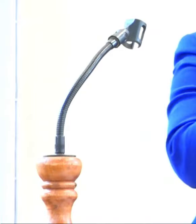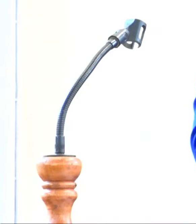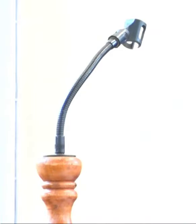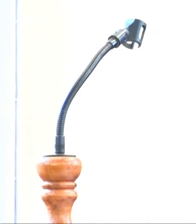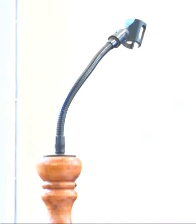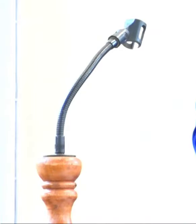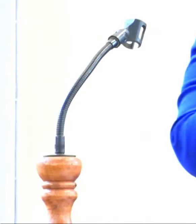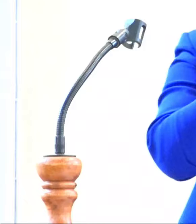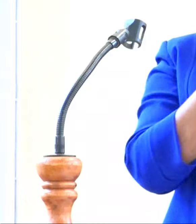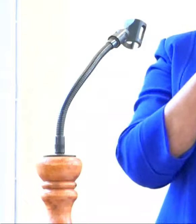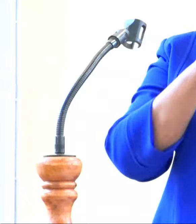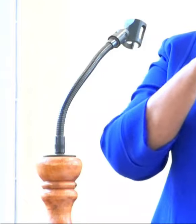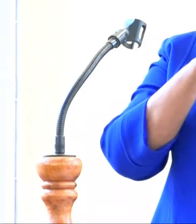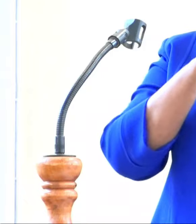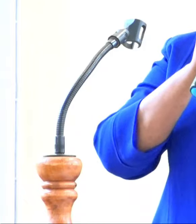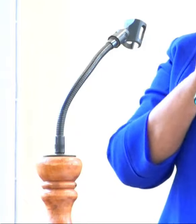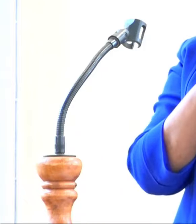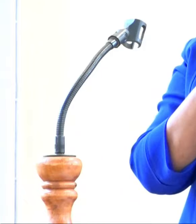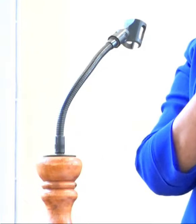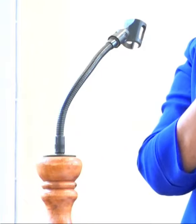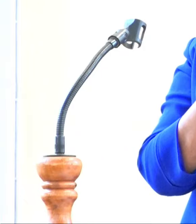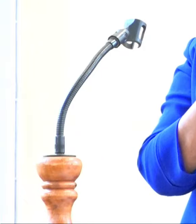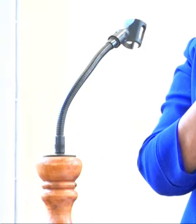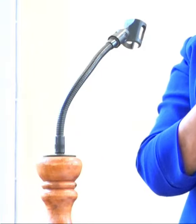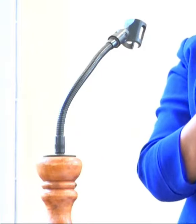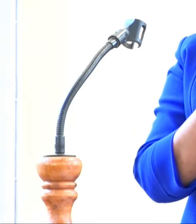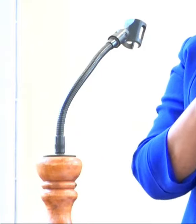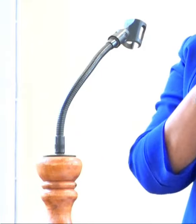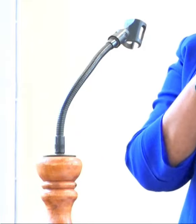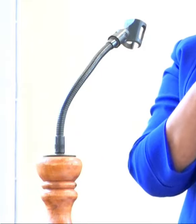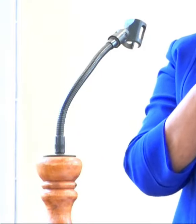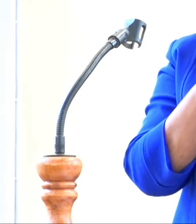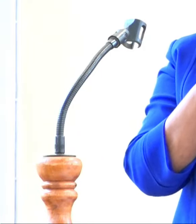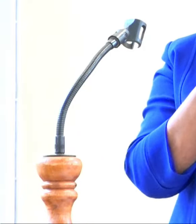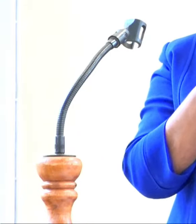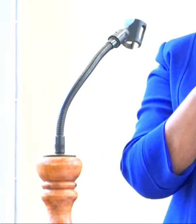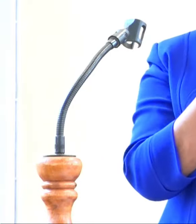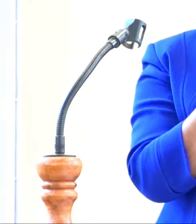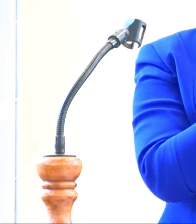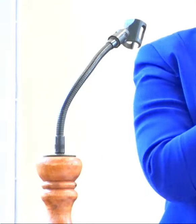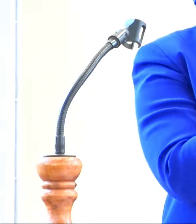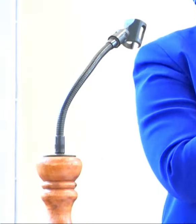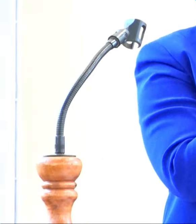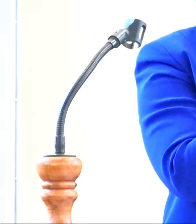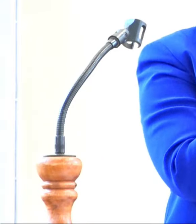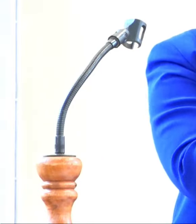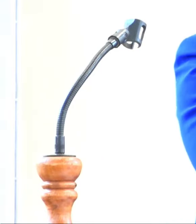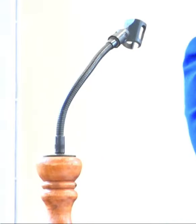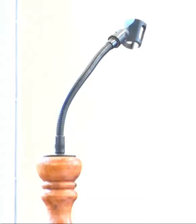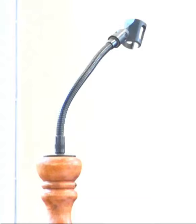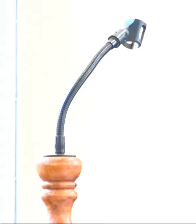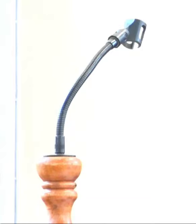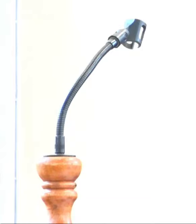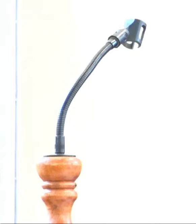full God. And so when we come back to Matthew, and even look at the text that we have been given, you